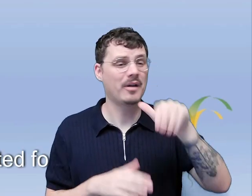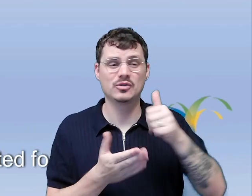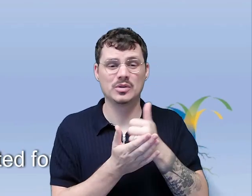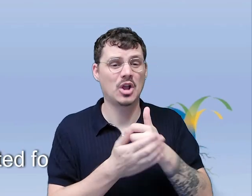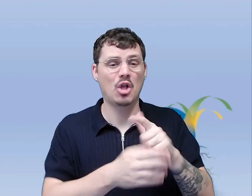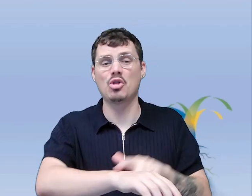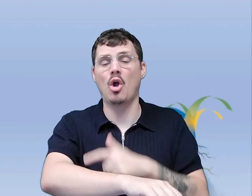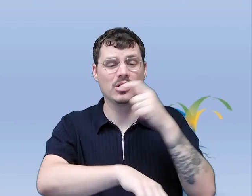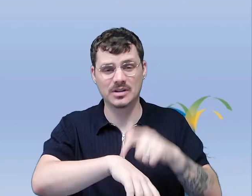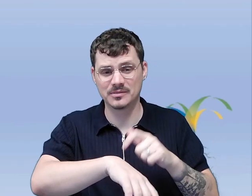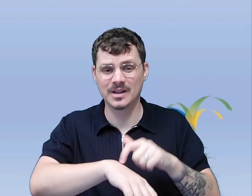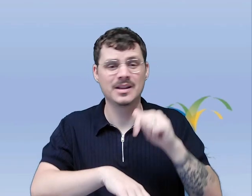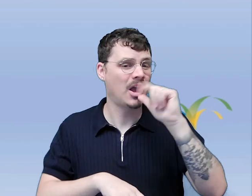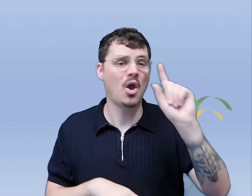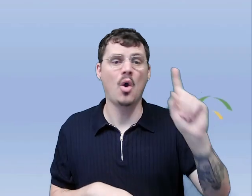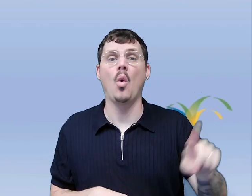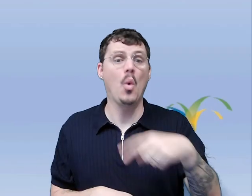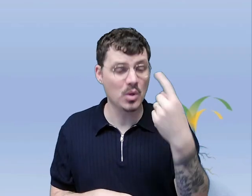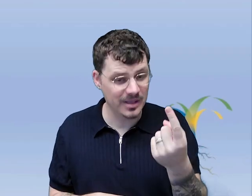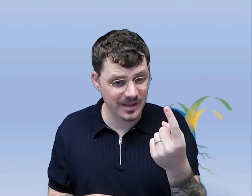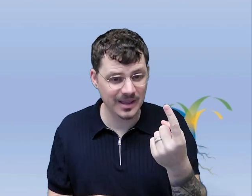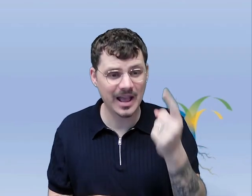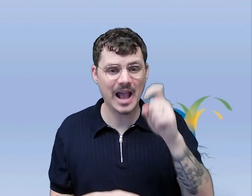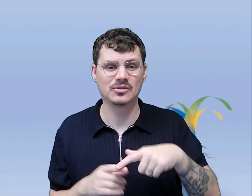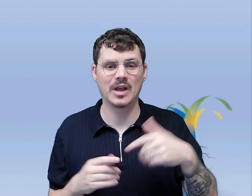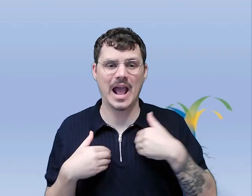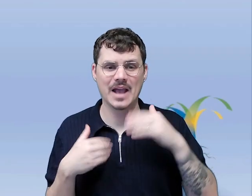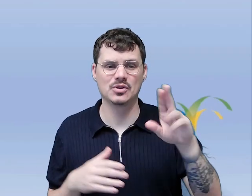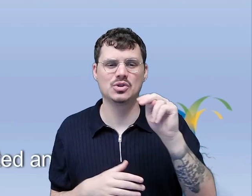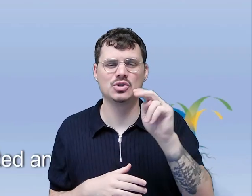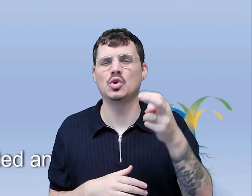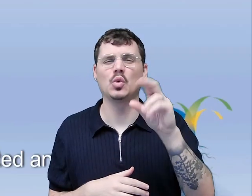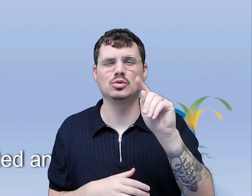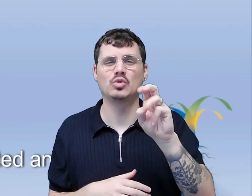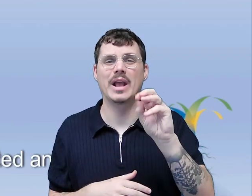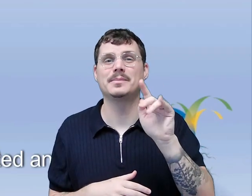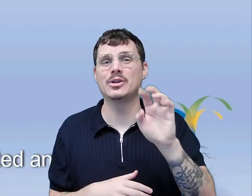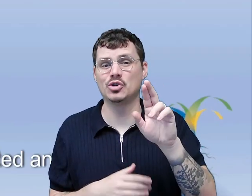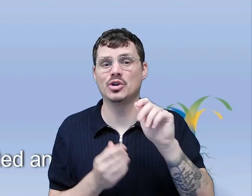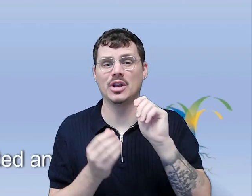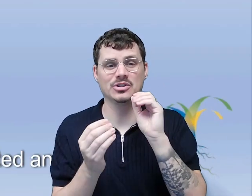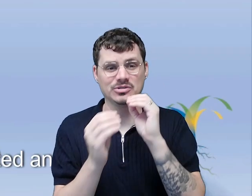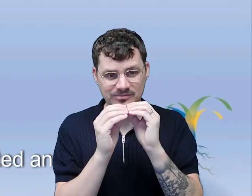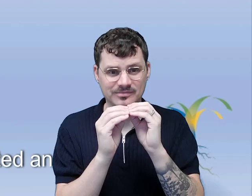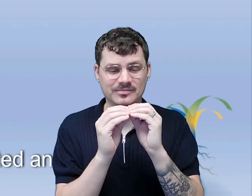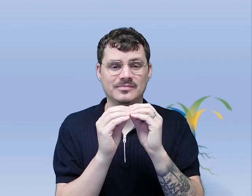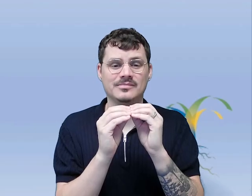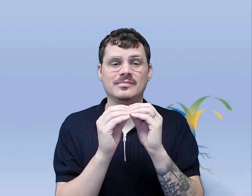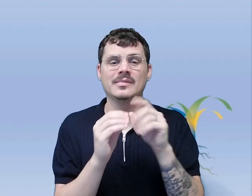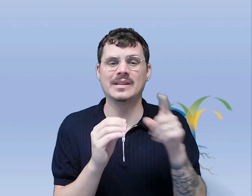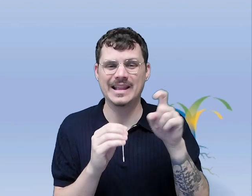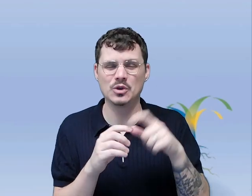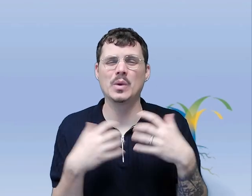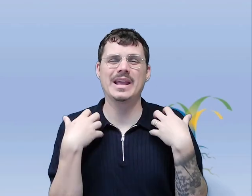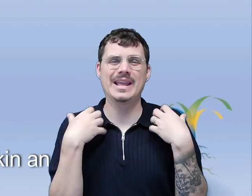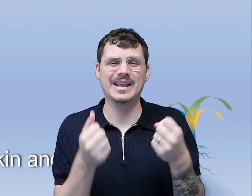have been untreated for a long time. Not only have to have their neurotransmitters adjusted and corrected,